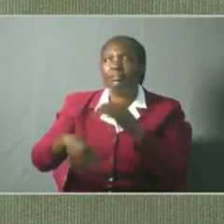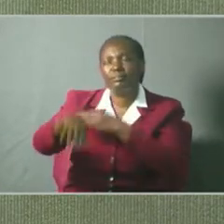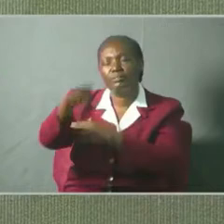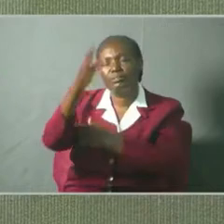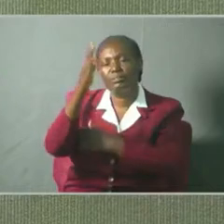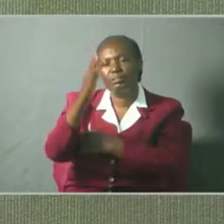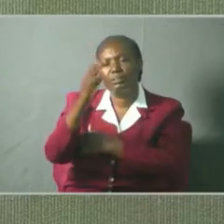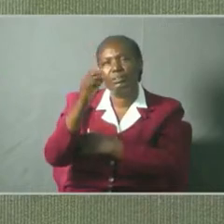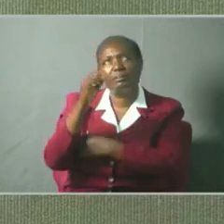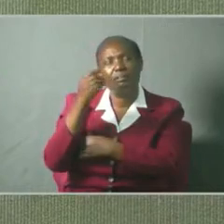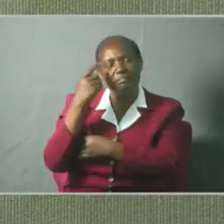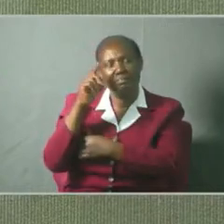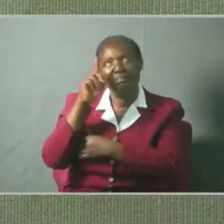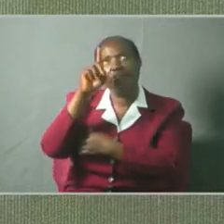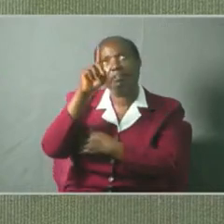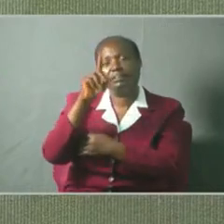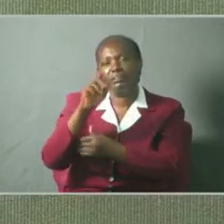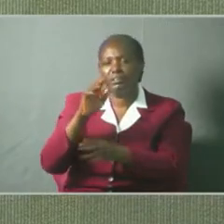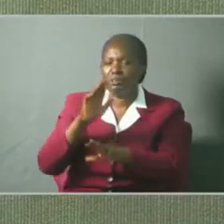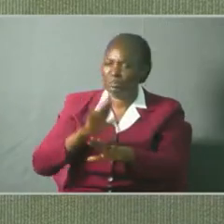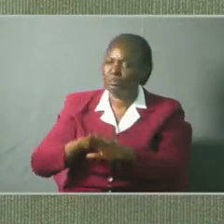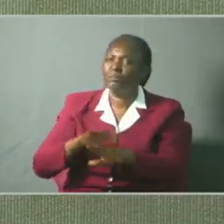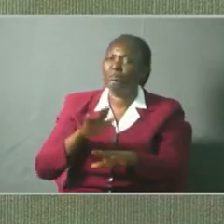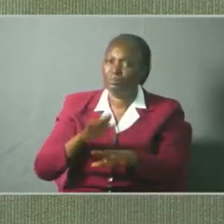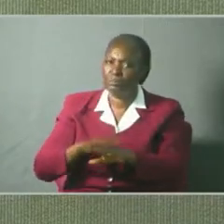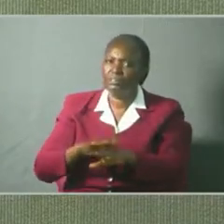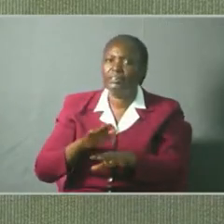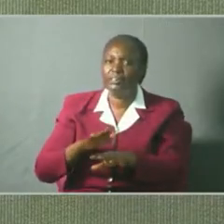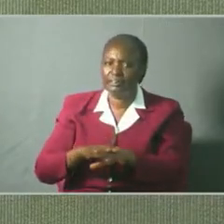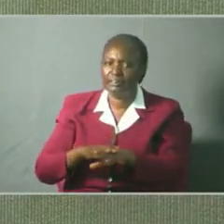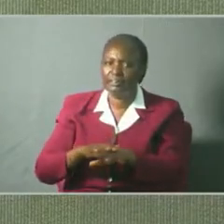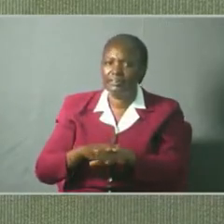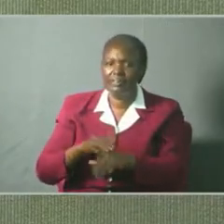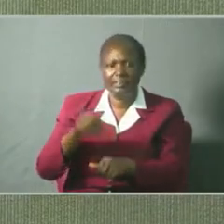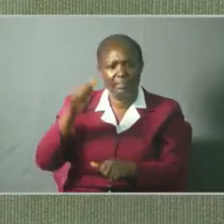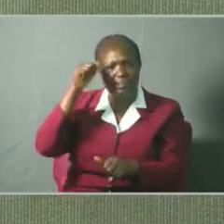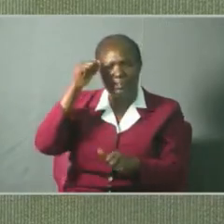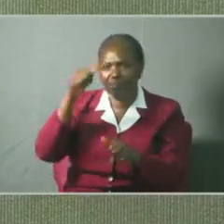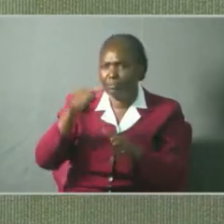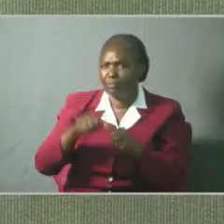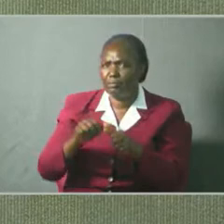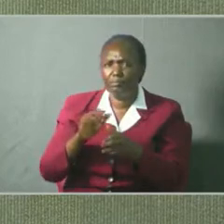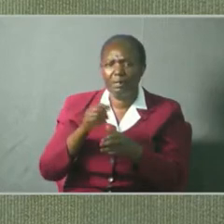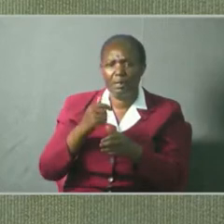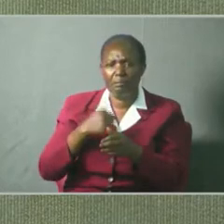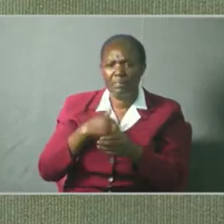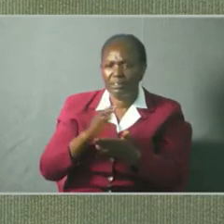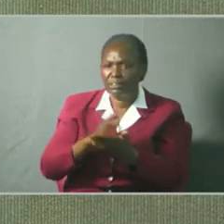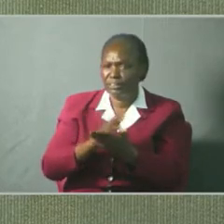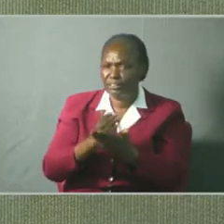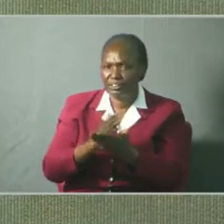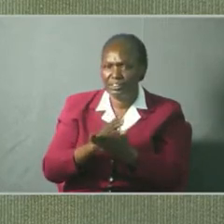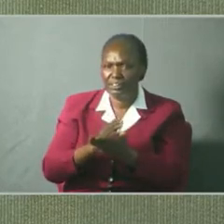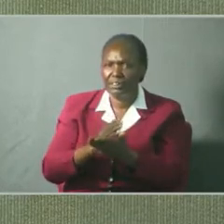for his goodness. I remember sharing with you one of my favorite songs